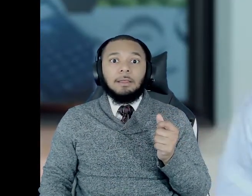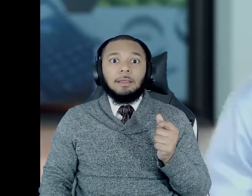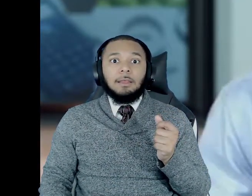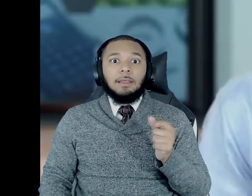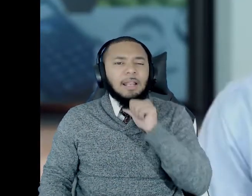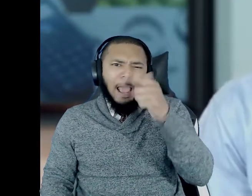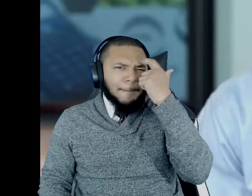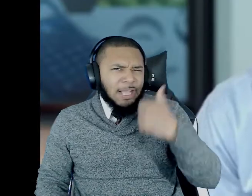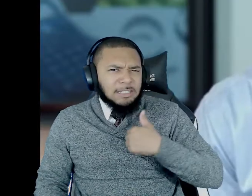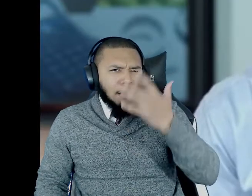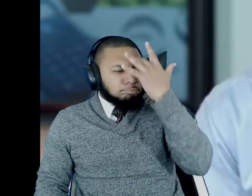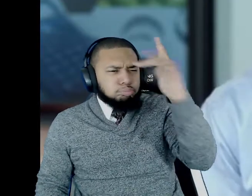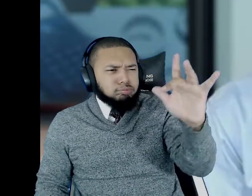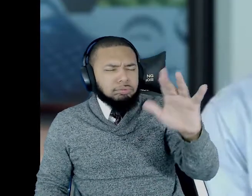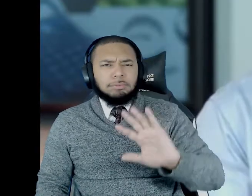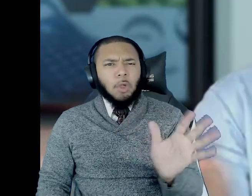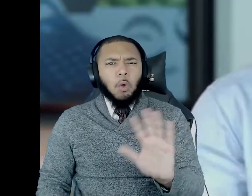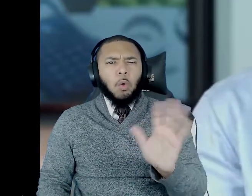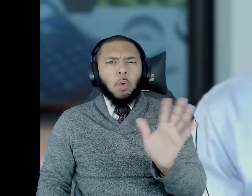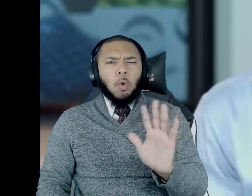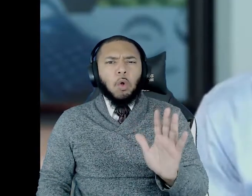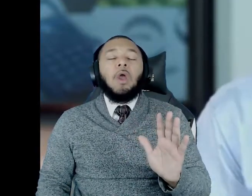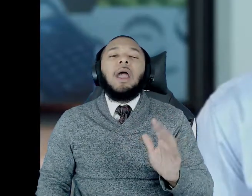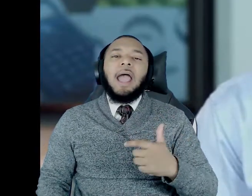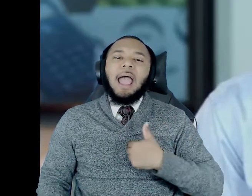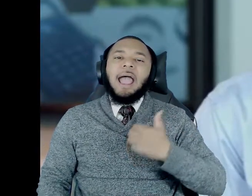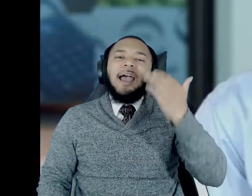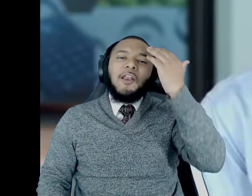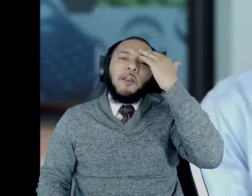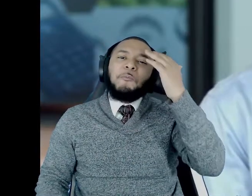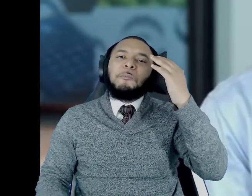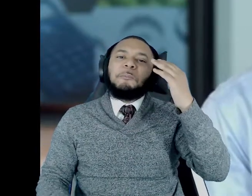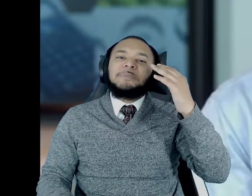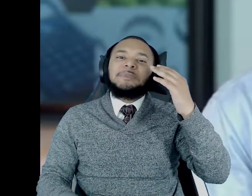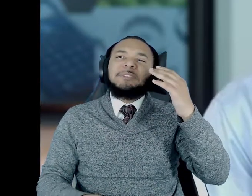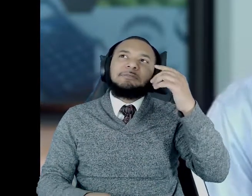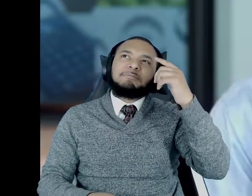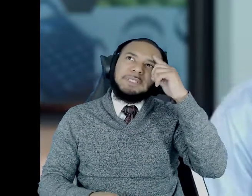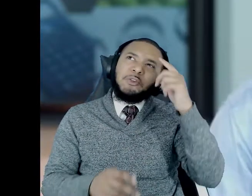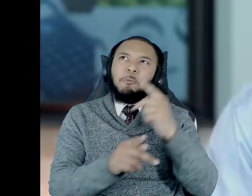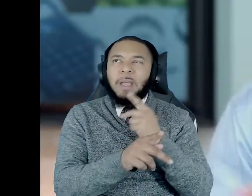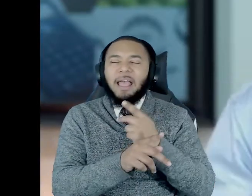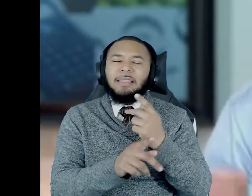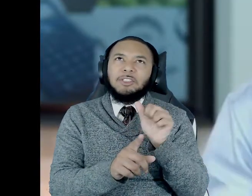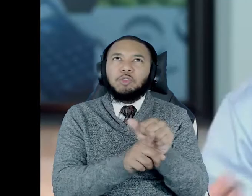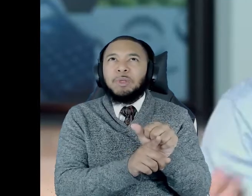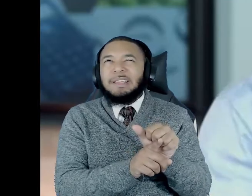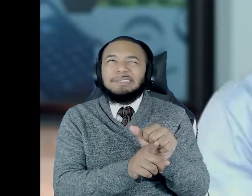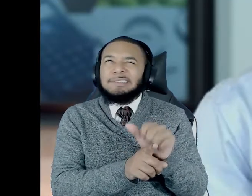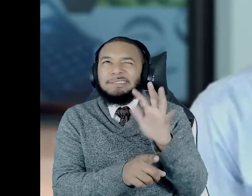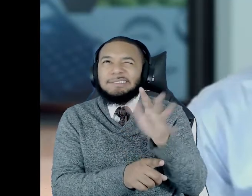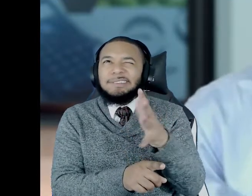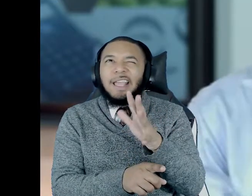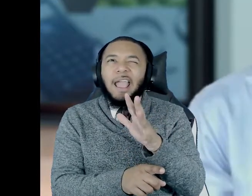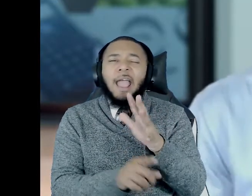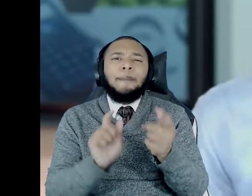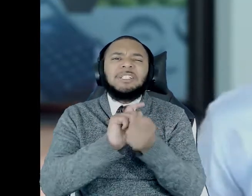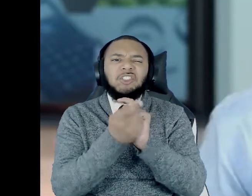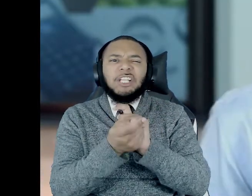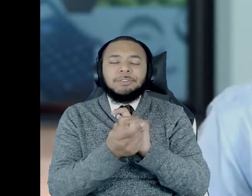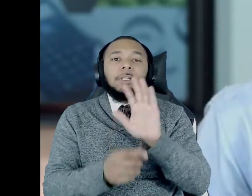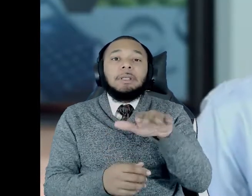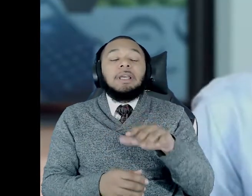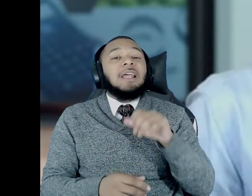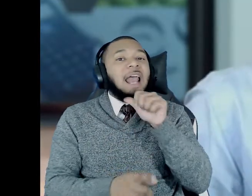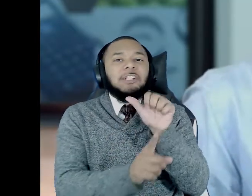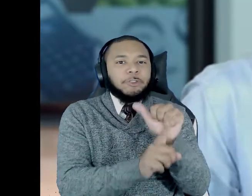like I'm a genius or anything. It's because I have some mental math. And I say trick, it's actually like a mental math skill. All right, I'm going to stop saying